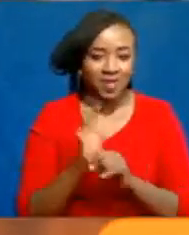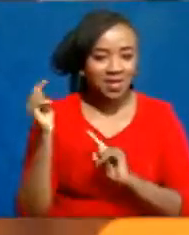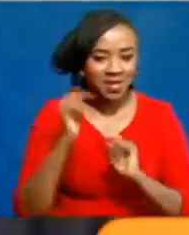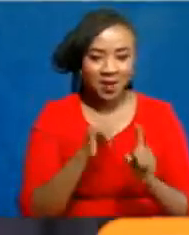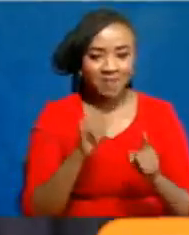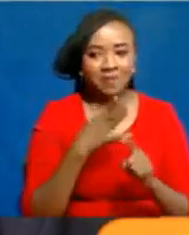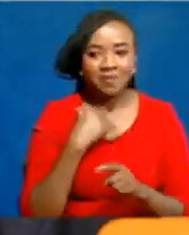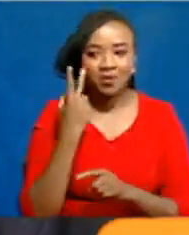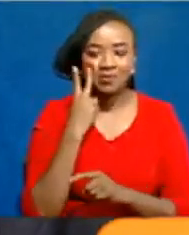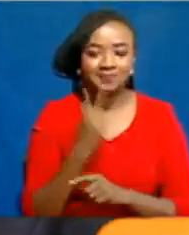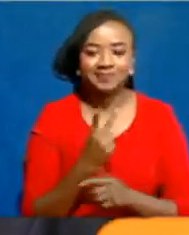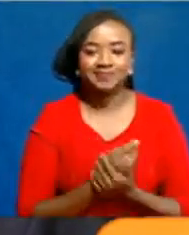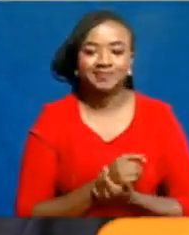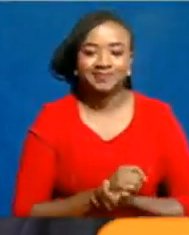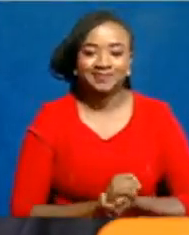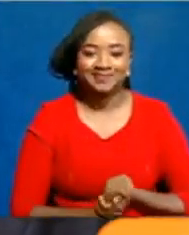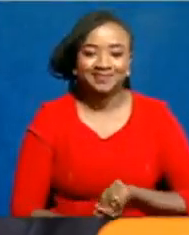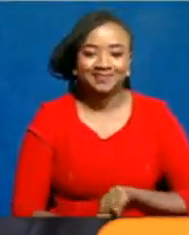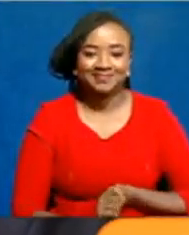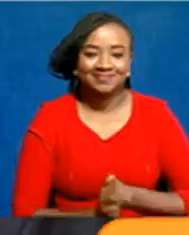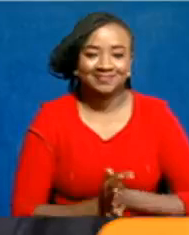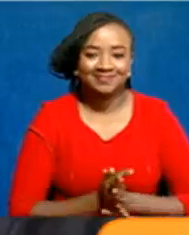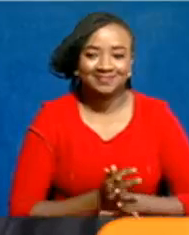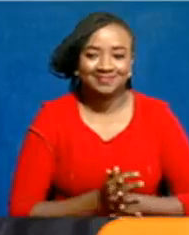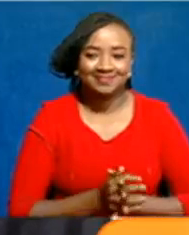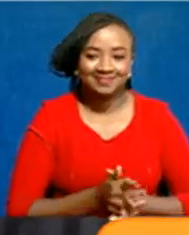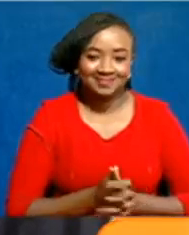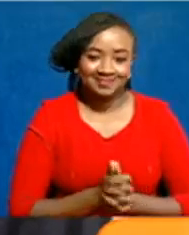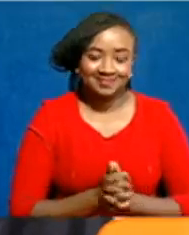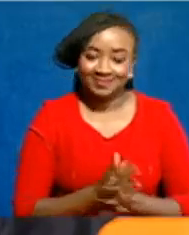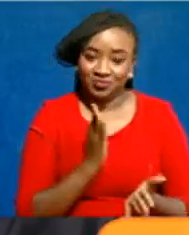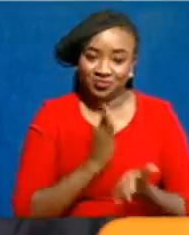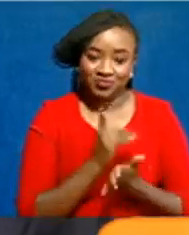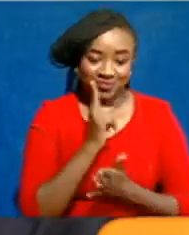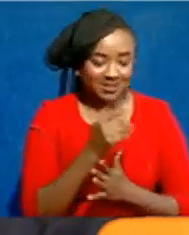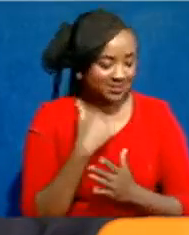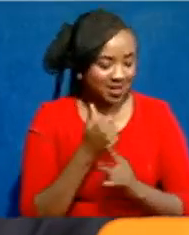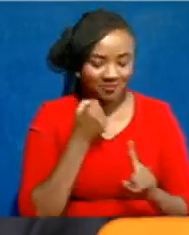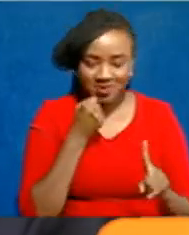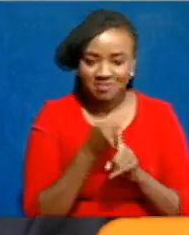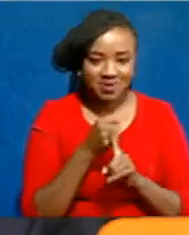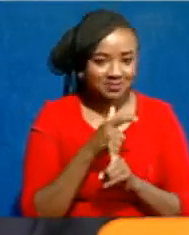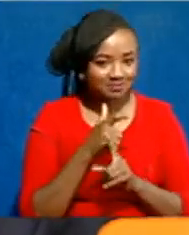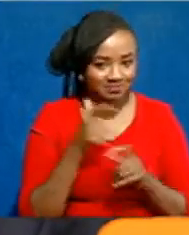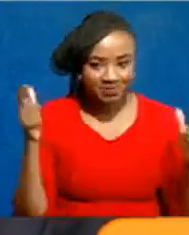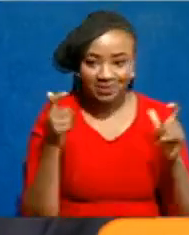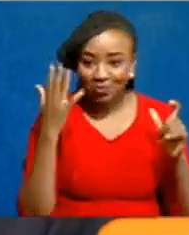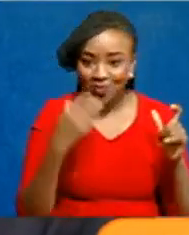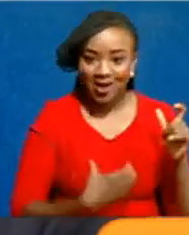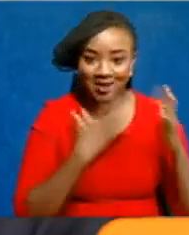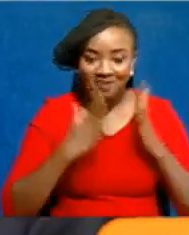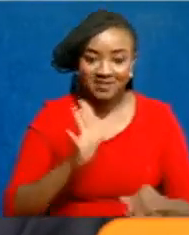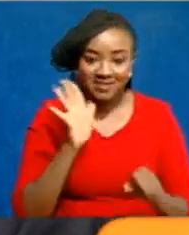attraction. Ujaji wake umeleta impact ya kupata wageni zaidi kwa sababu walipata ripoti